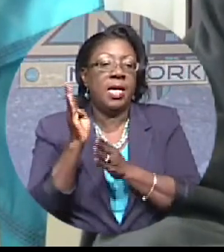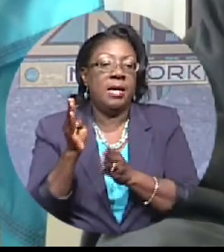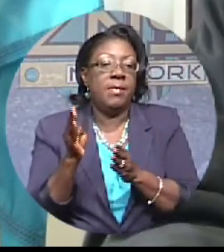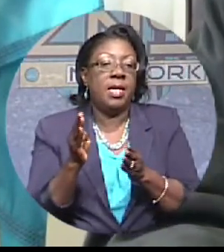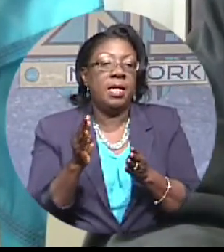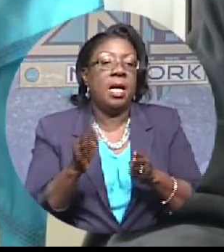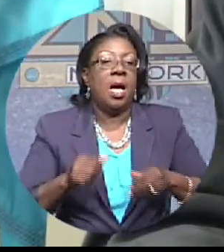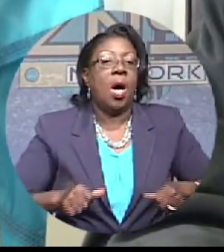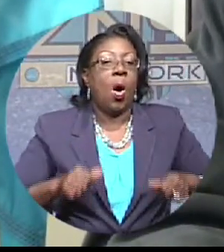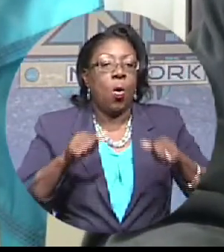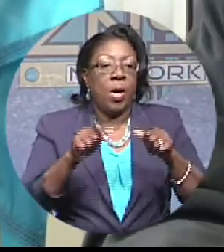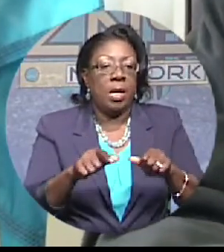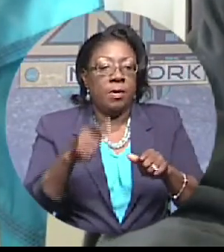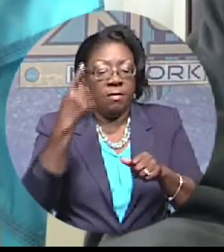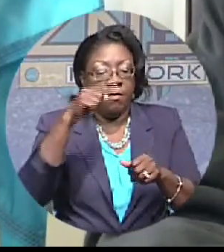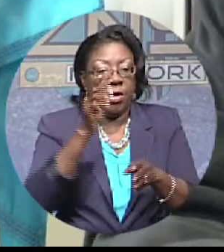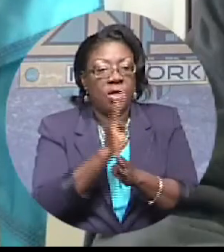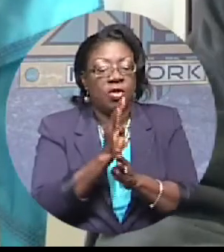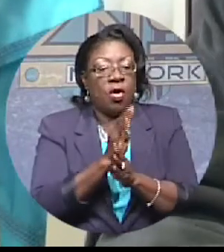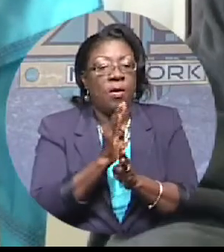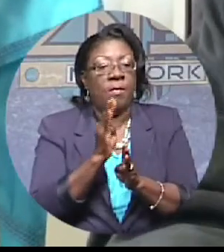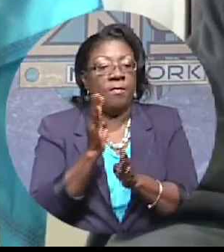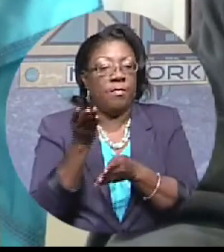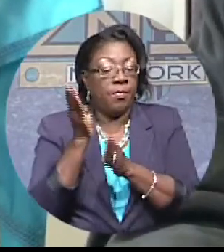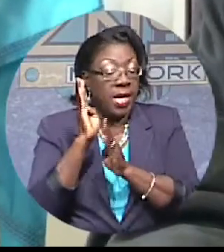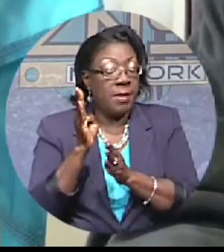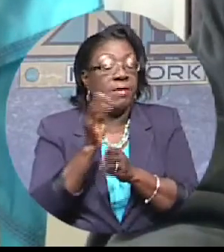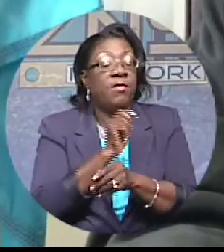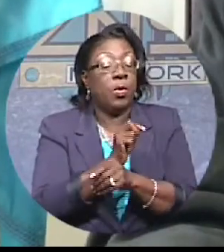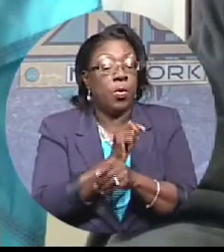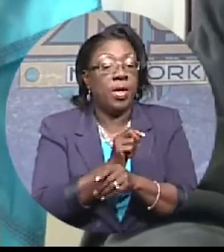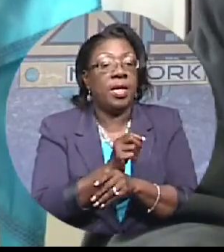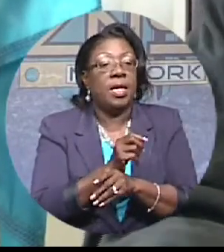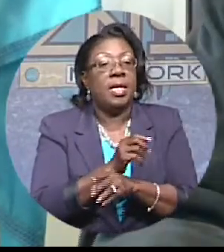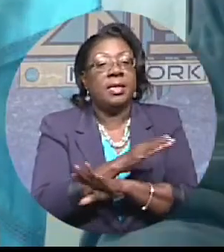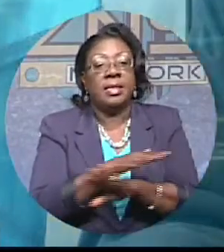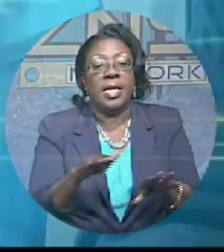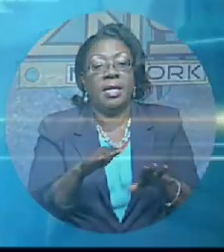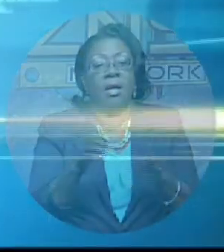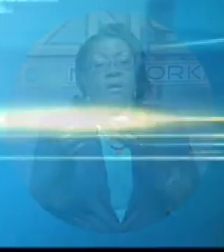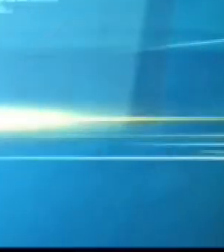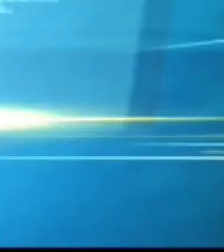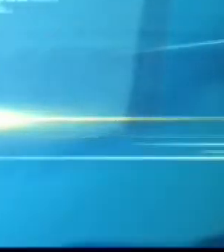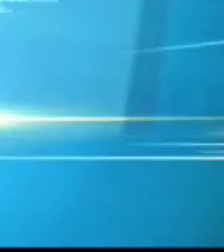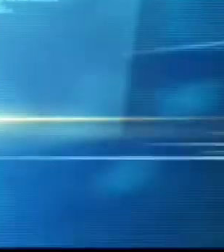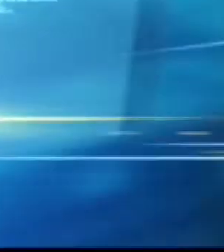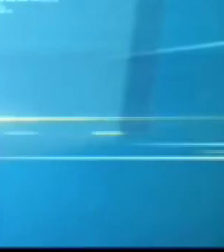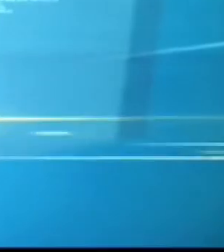for the job, you're not going to get the work permit. That's it. And that doesn't change at all.